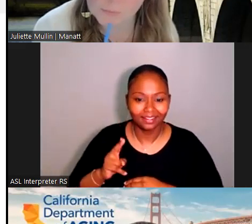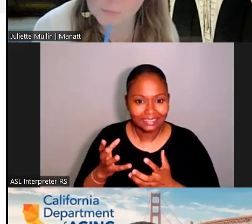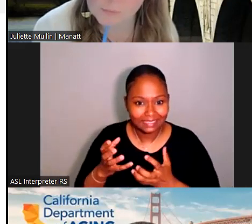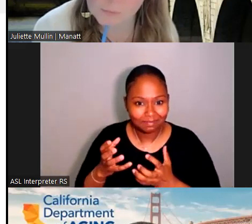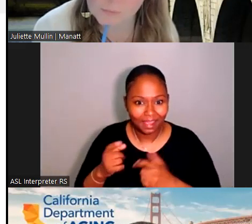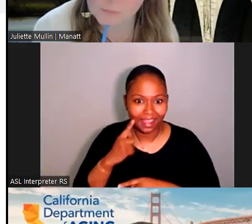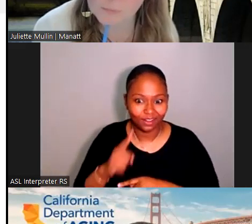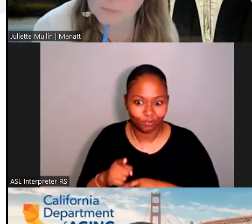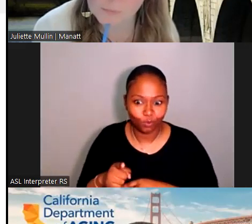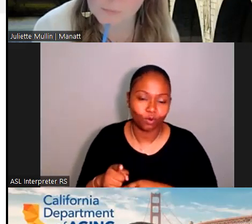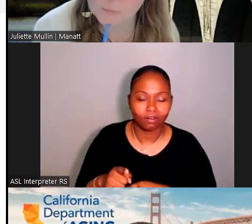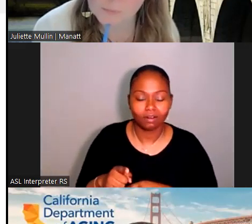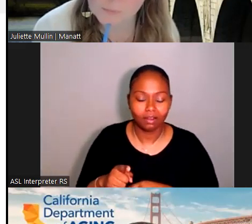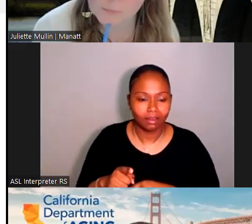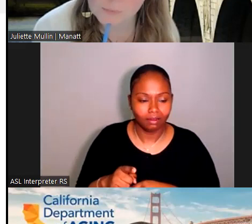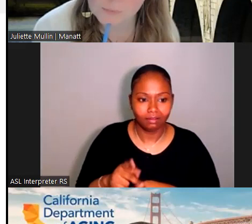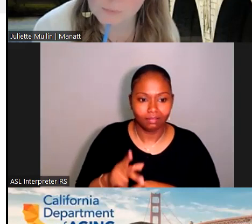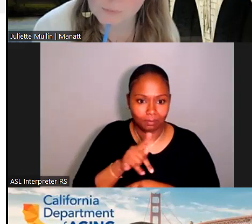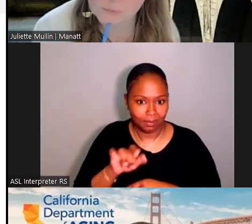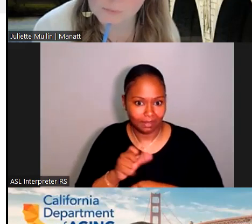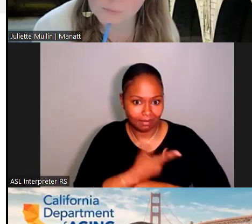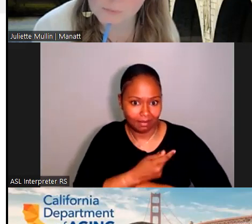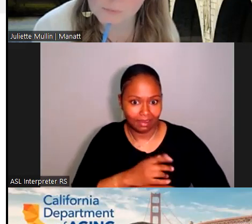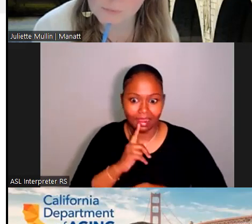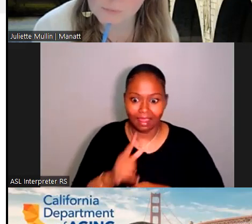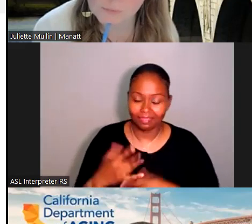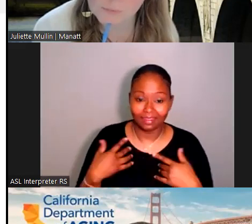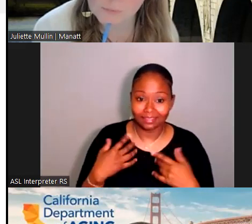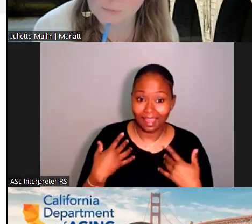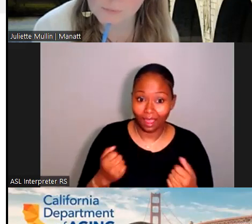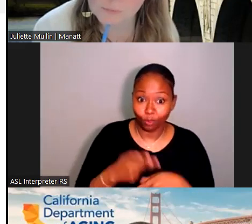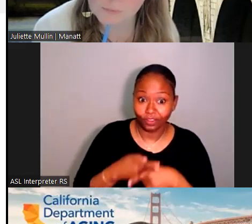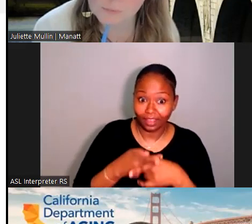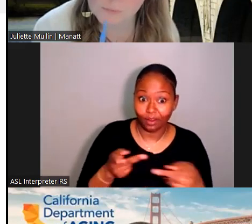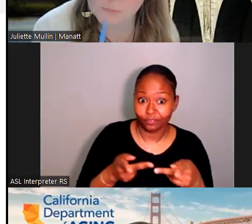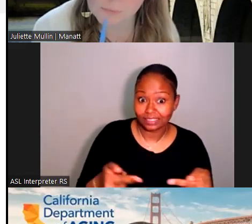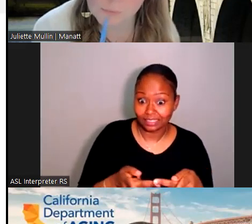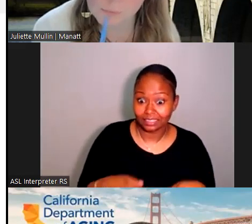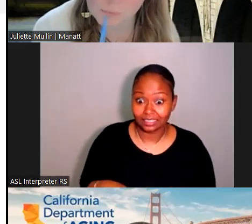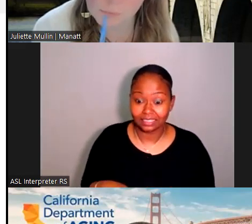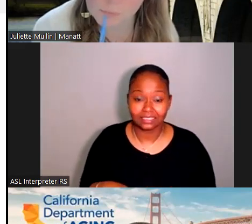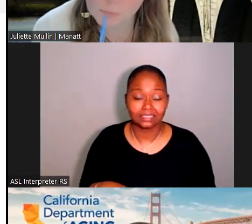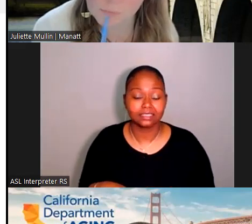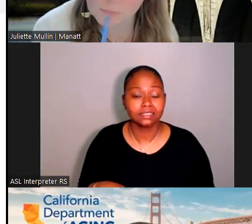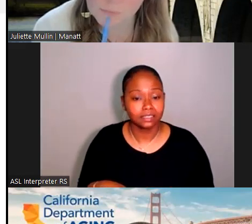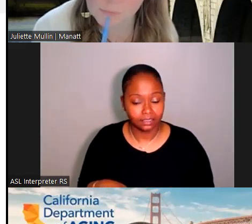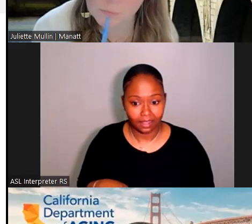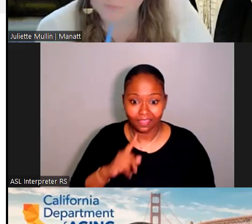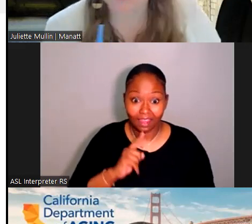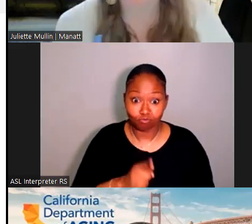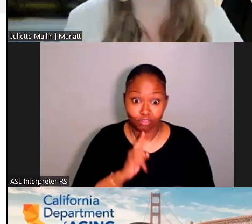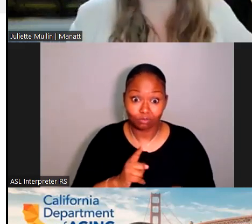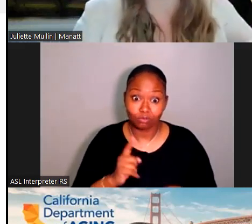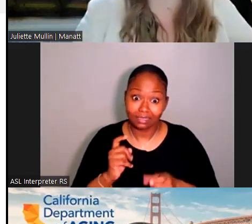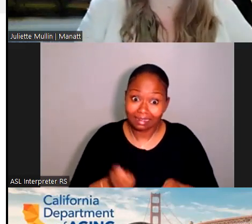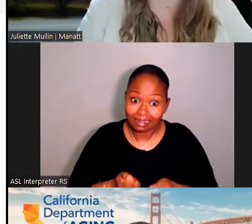being put in place, and healthcare facilities were priority facilities to receive PPE